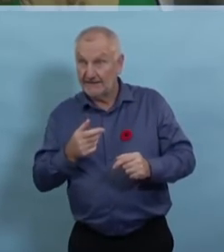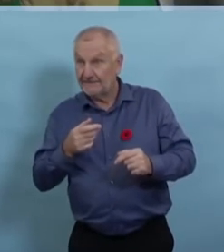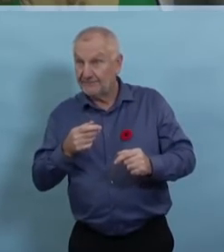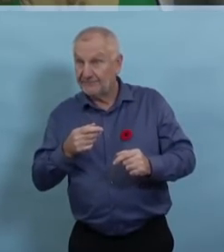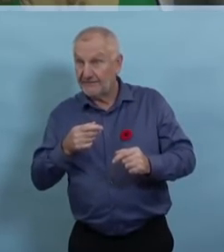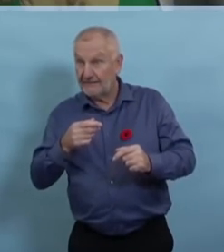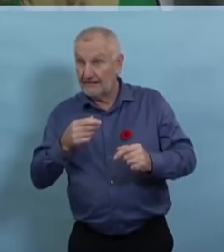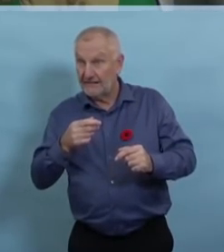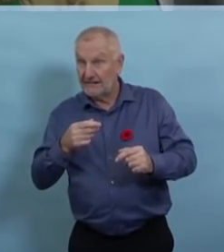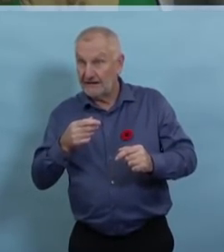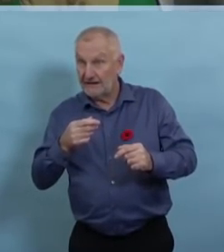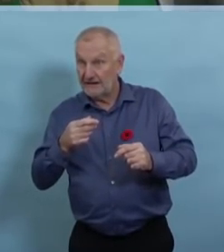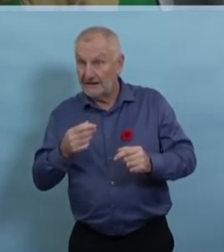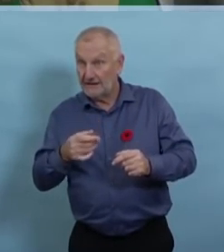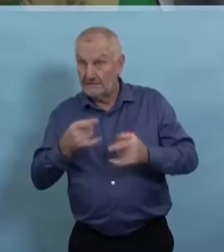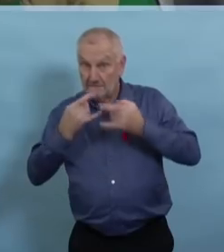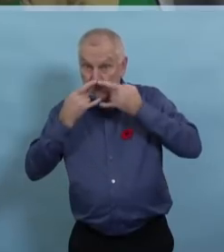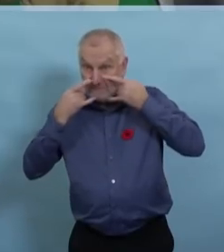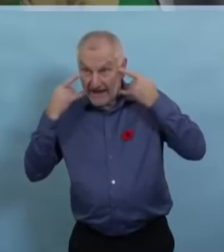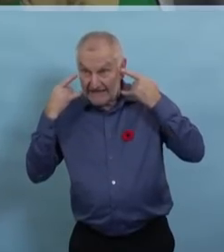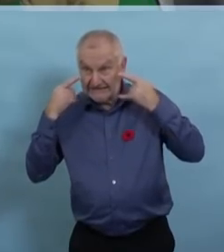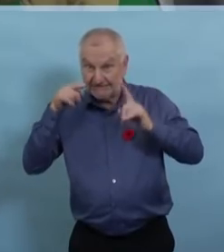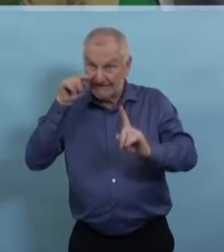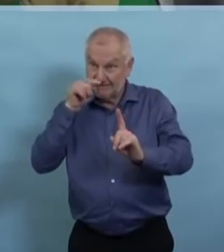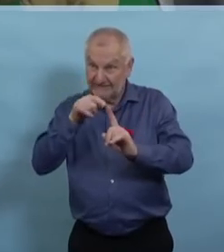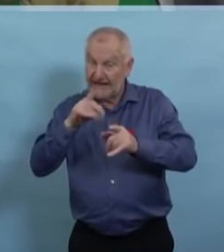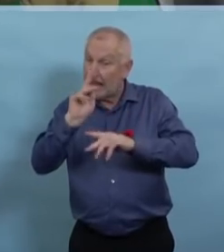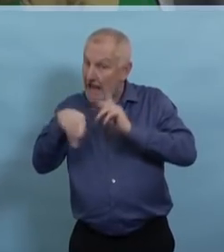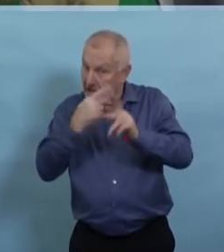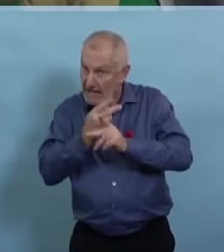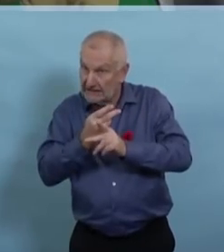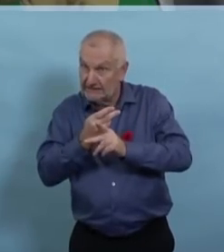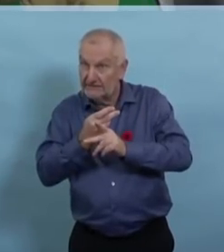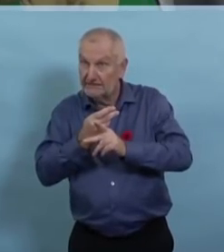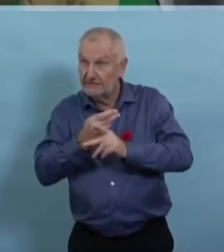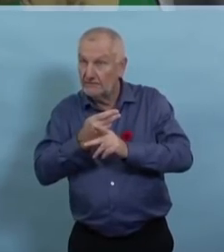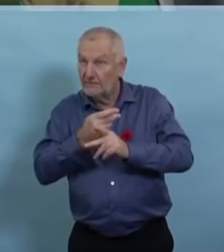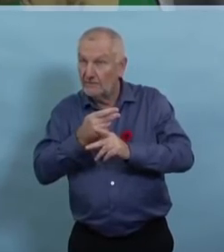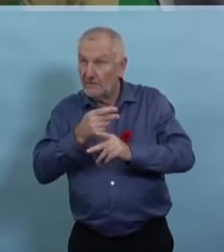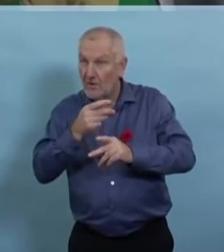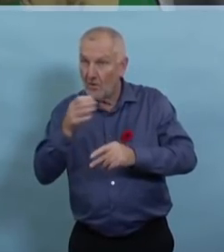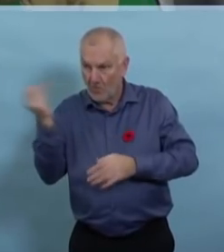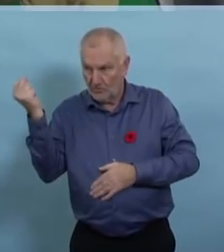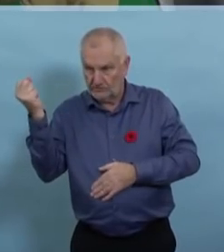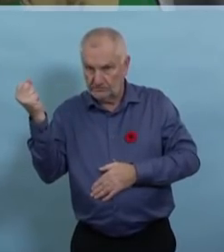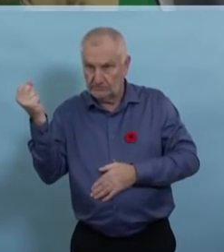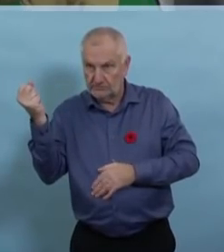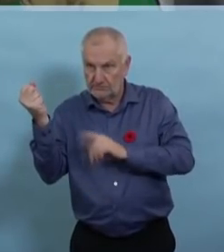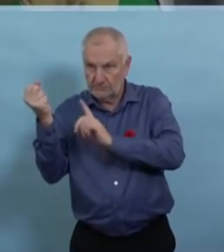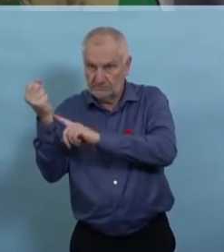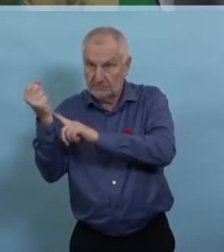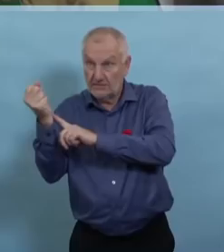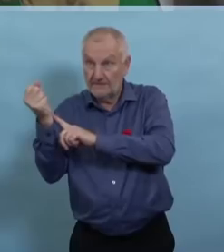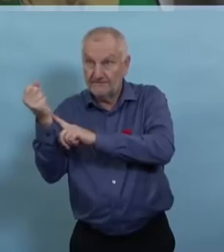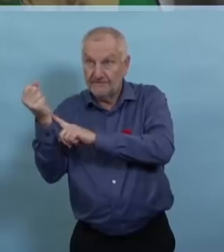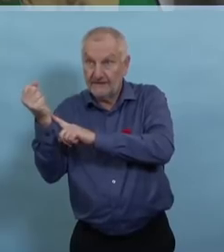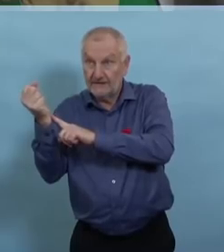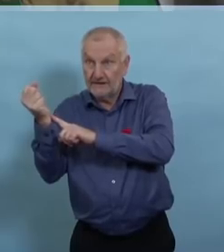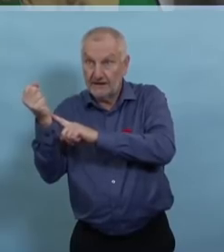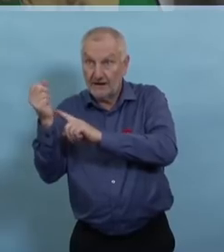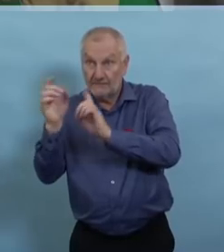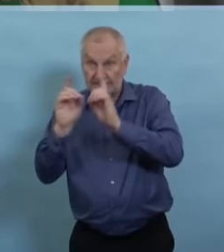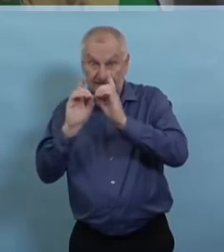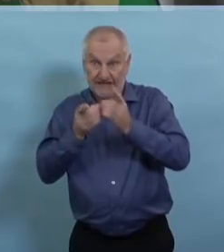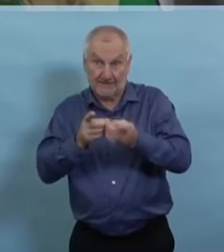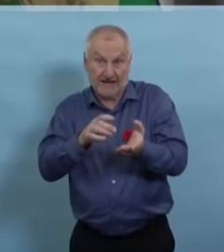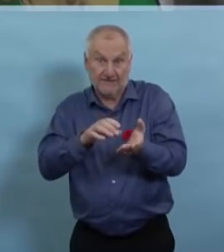question. And then we've had contact with the Department of Central Services, which is responsible for the purchasing